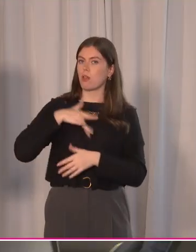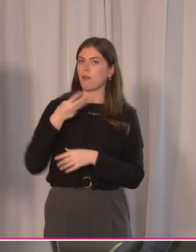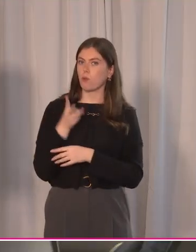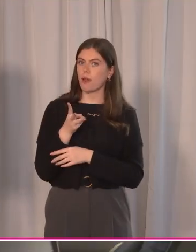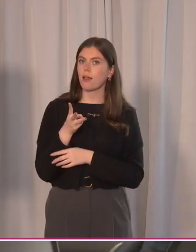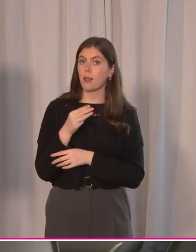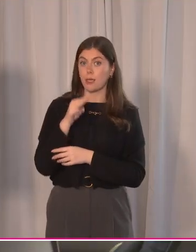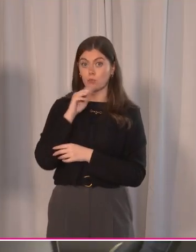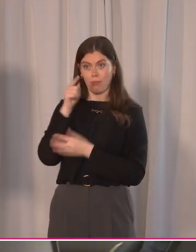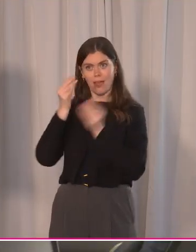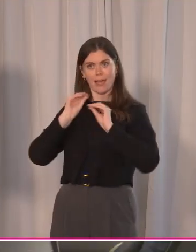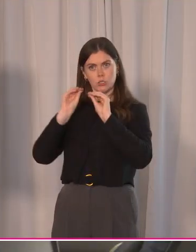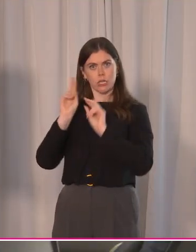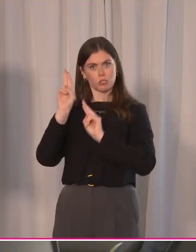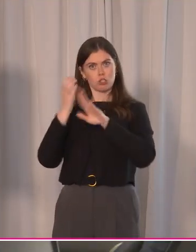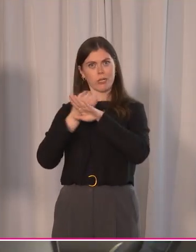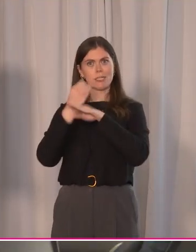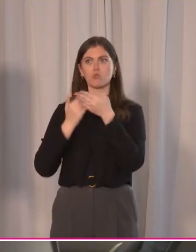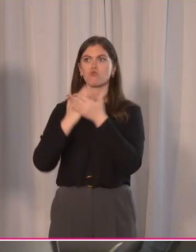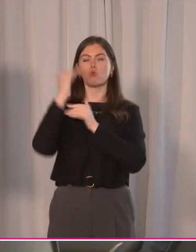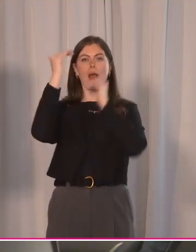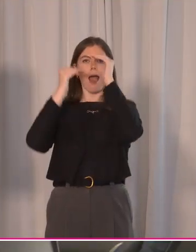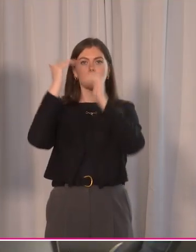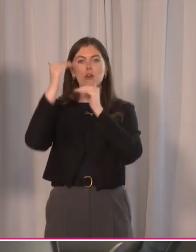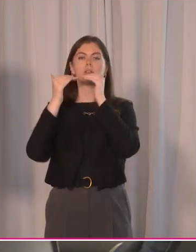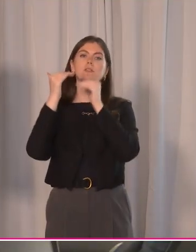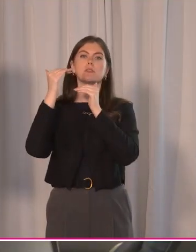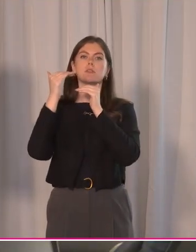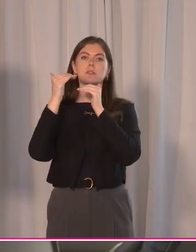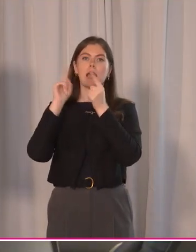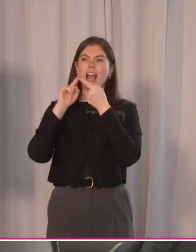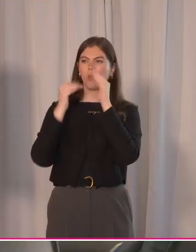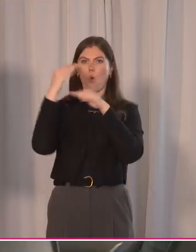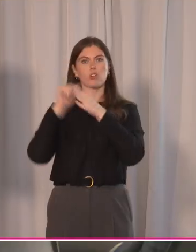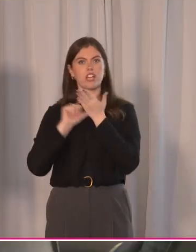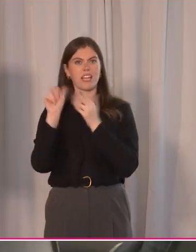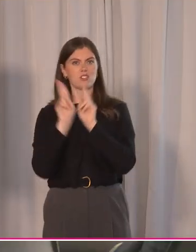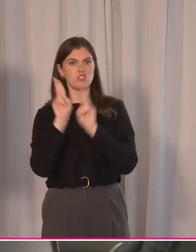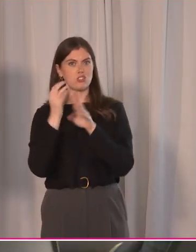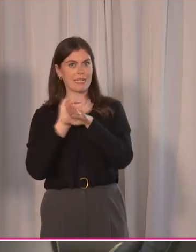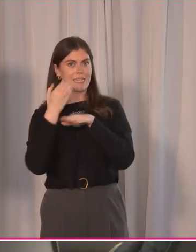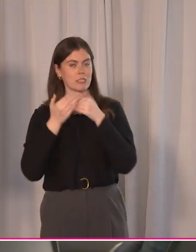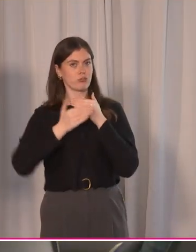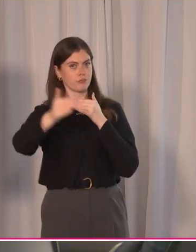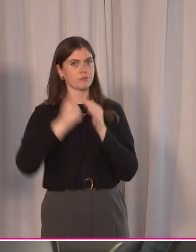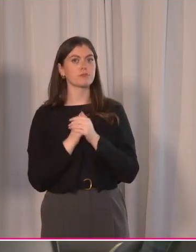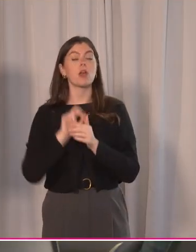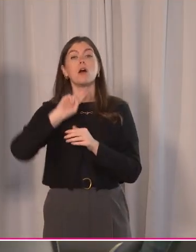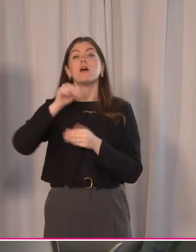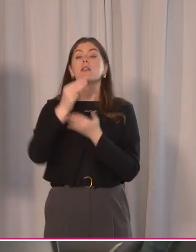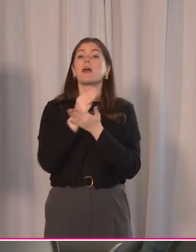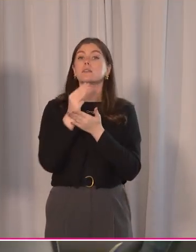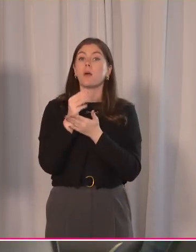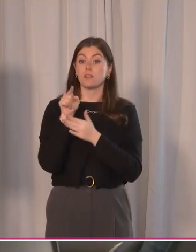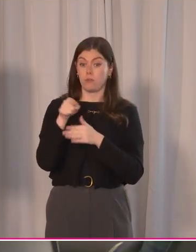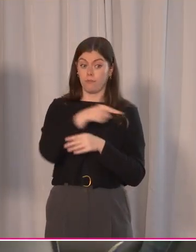this education should move into adulthood and into older age. So the next bit, so that's what they